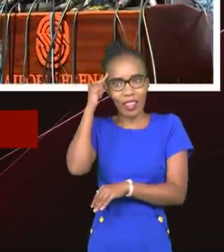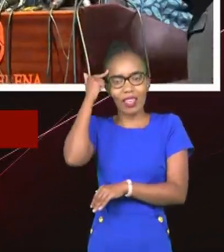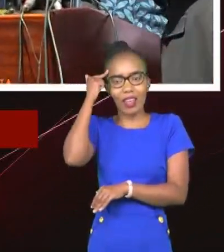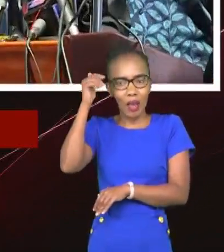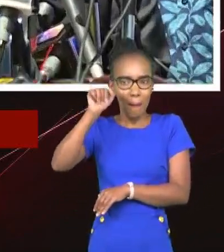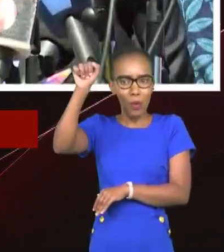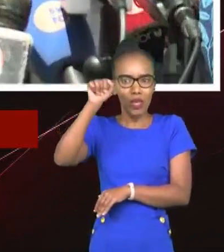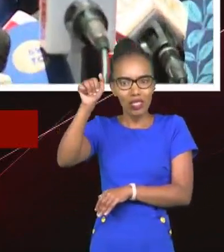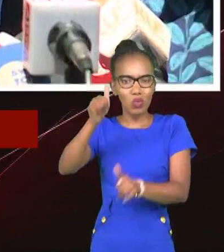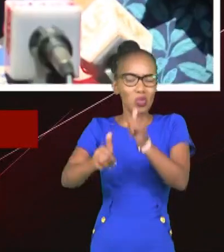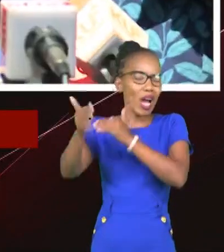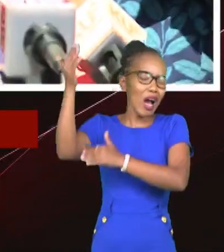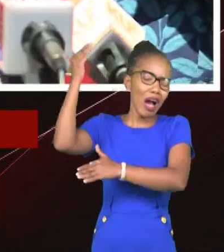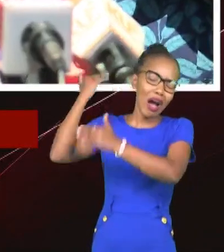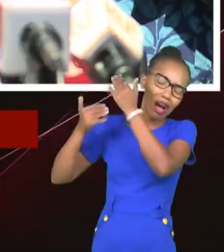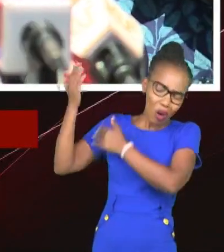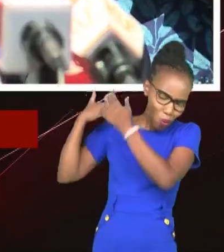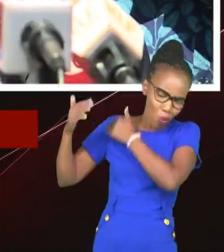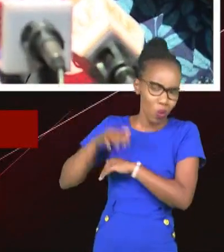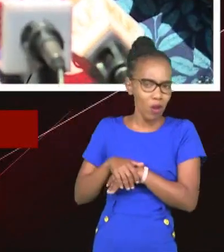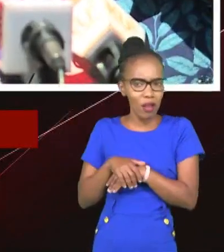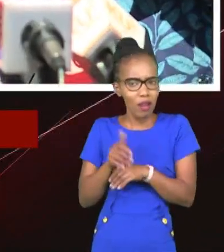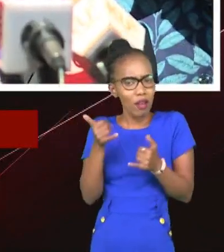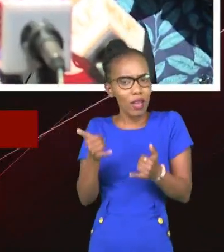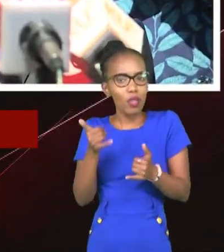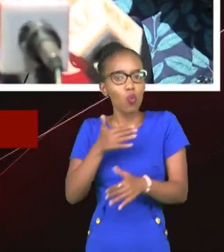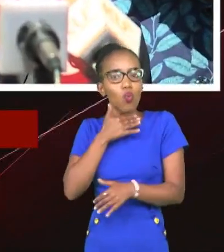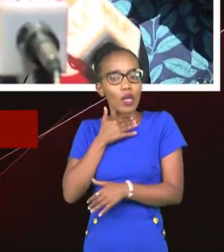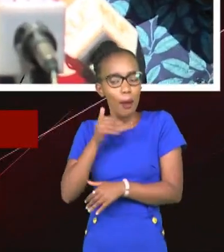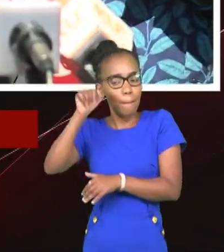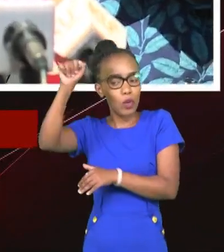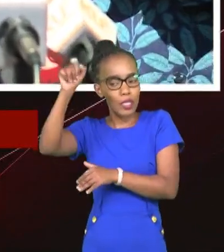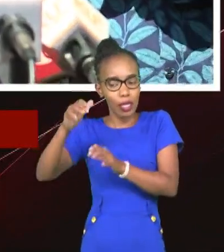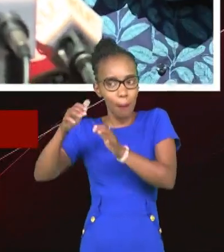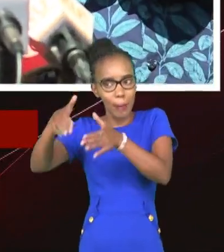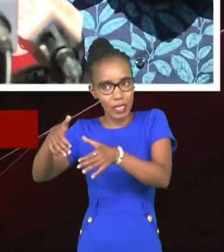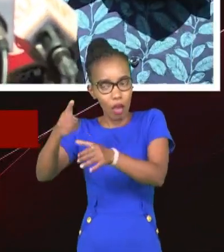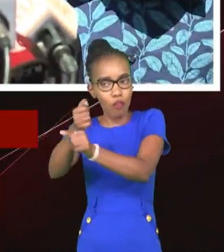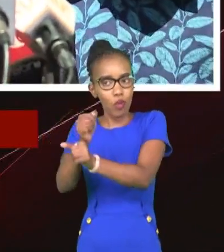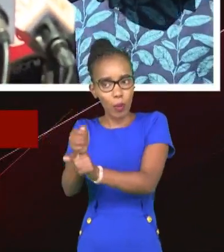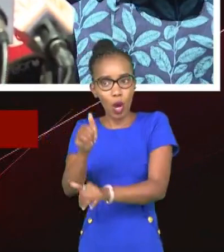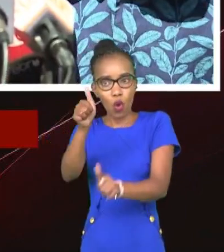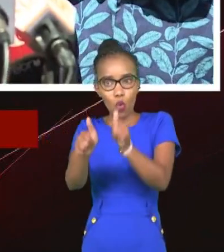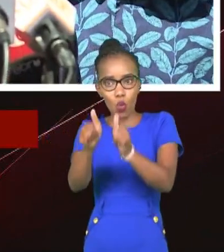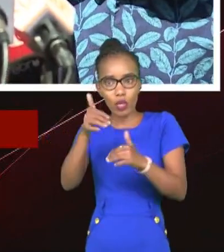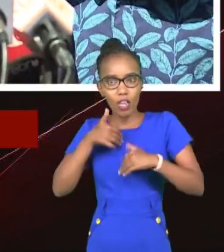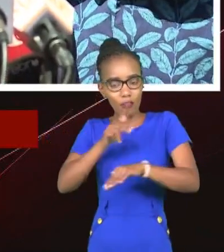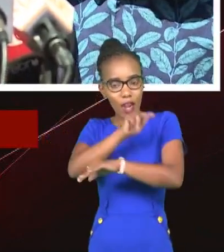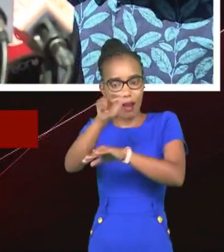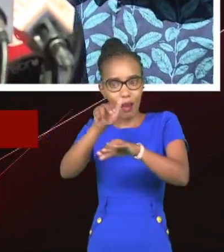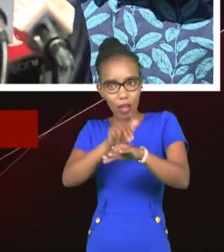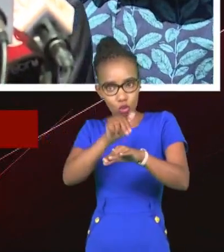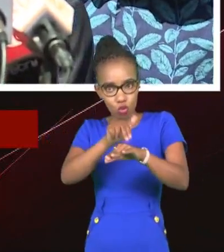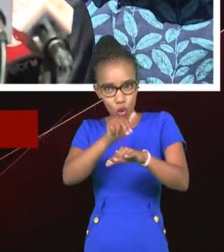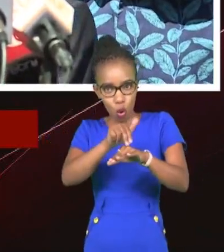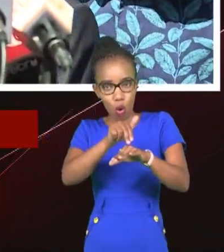been bypassed. Right now we are looking at a party or political formation that has a national outlook